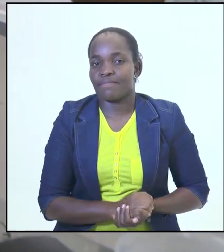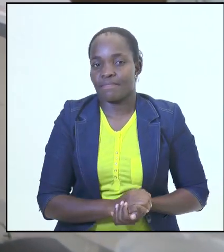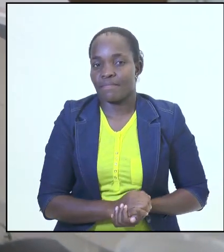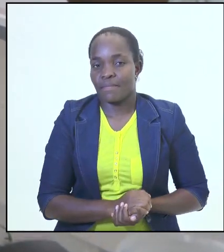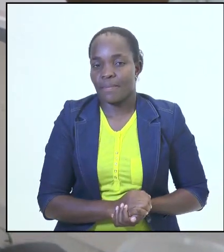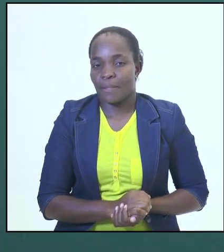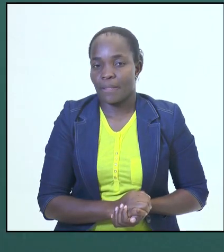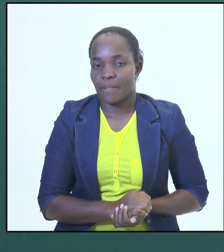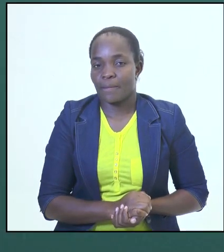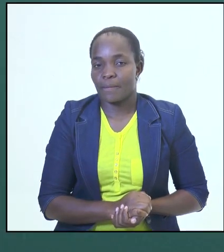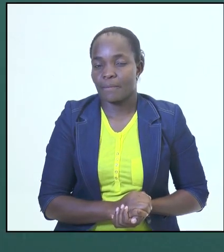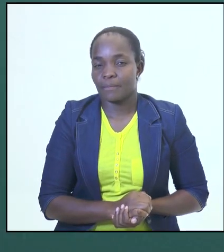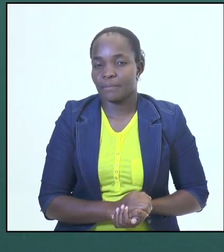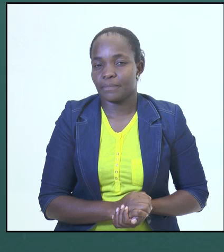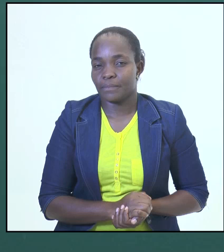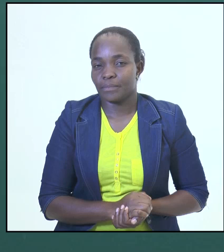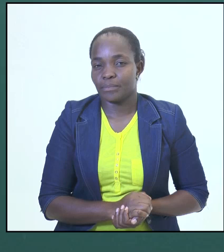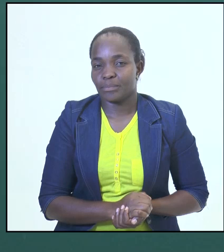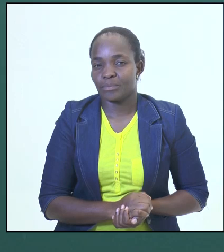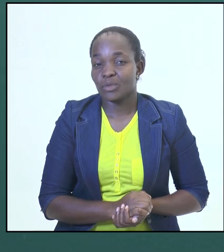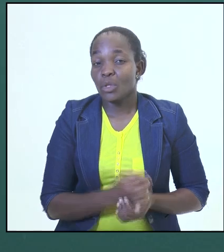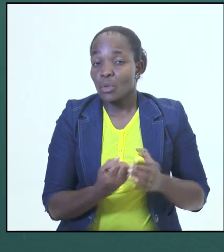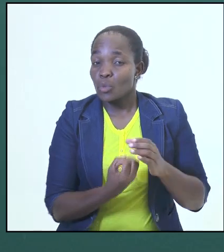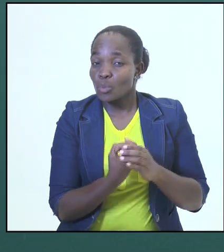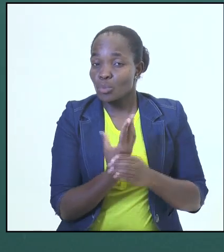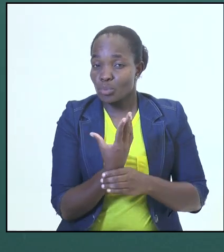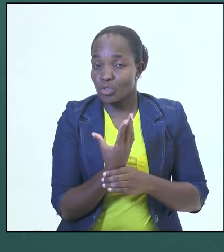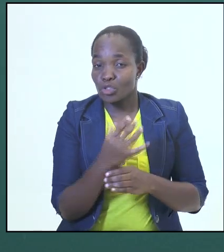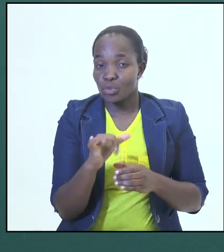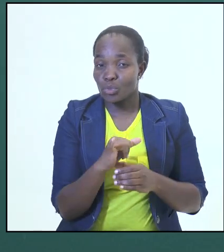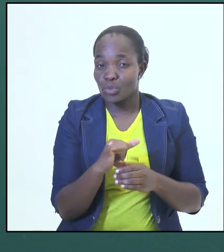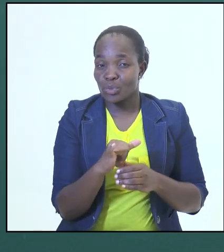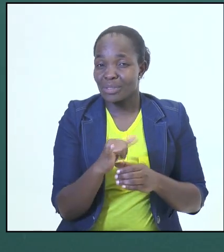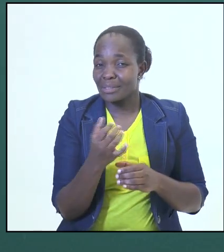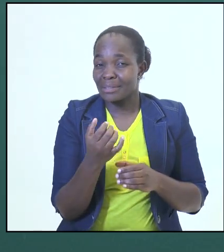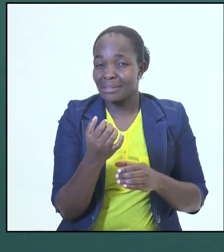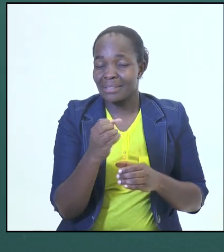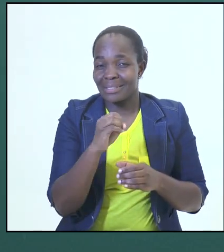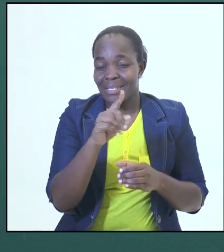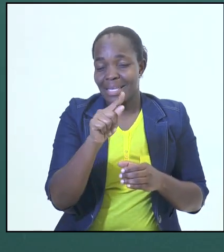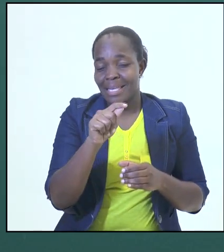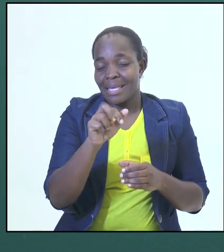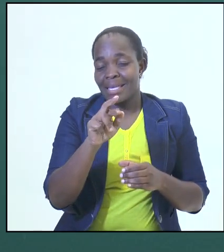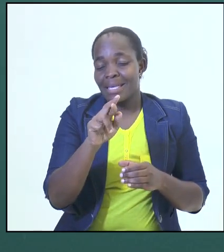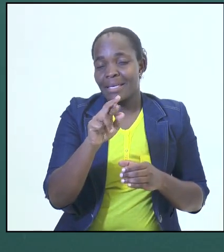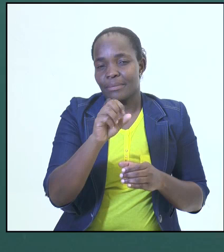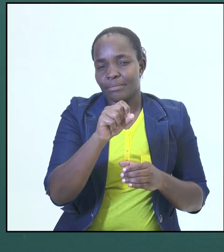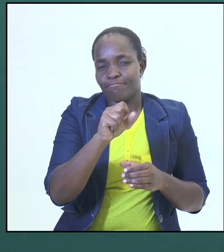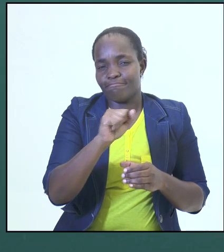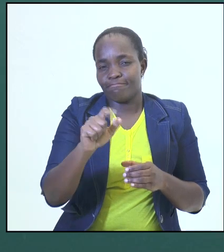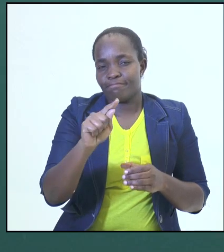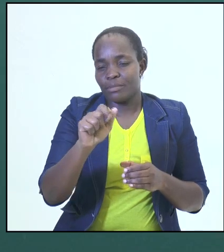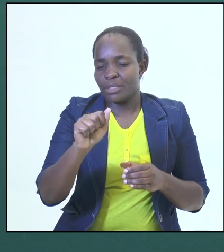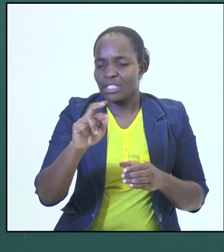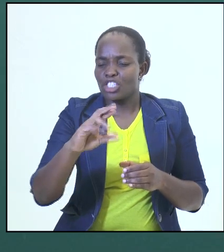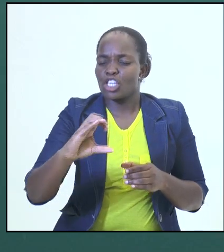days. A discharged plant is a plant that has no starch present in its leaves. A